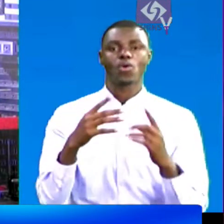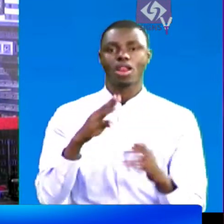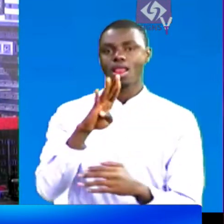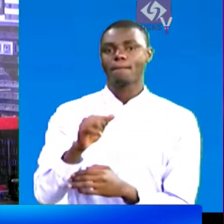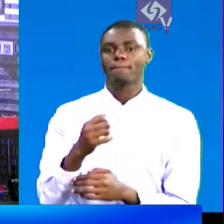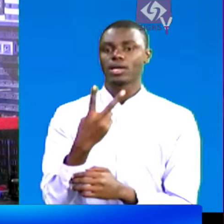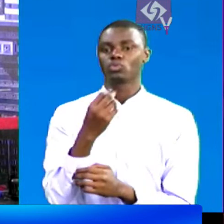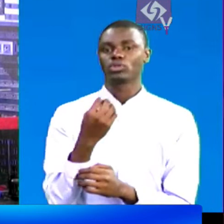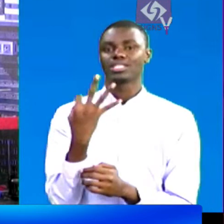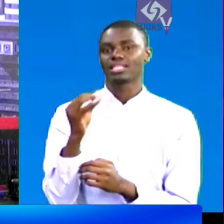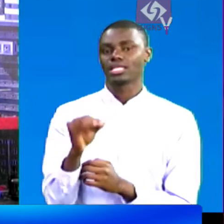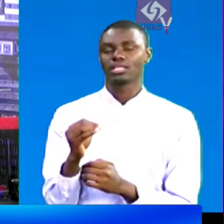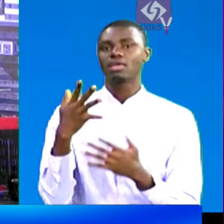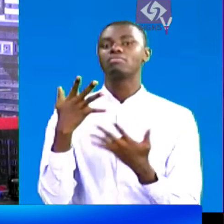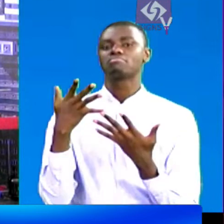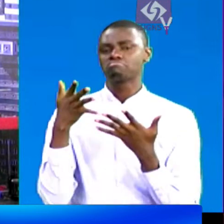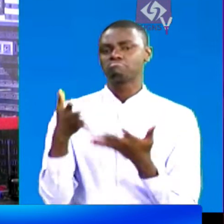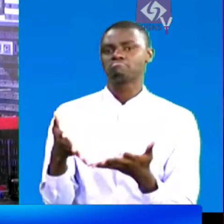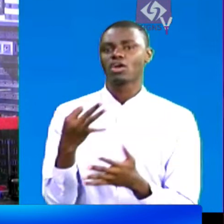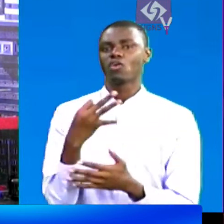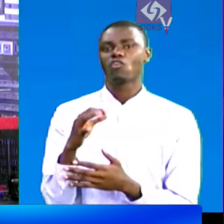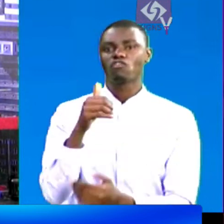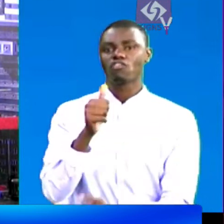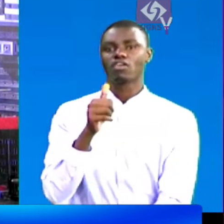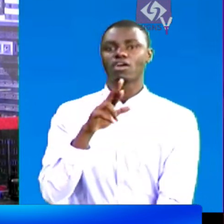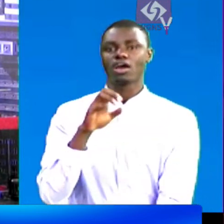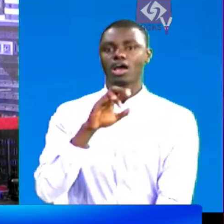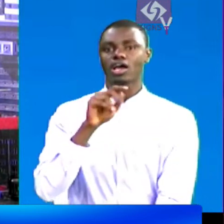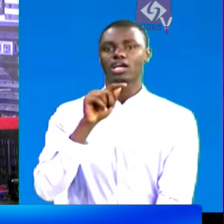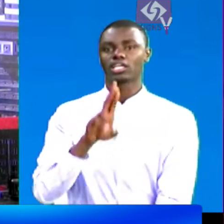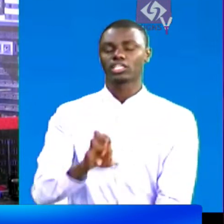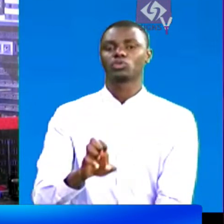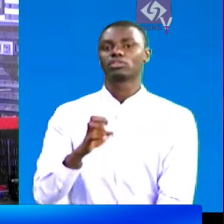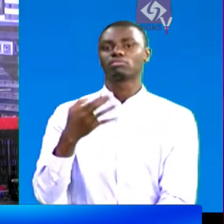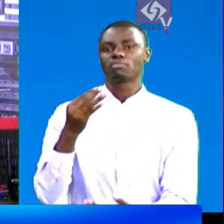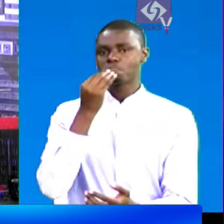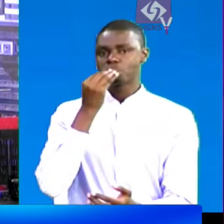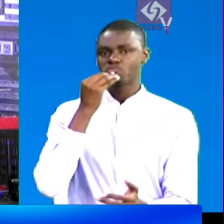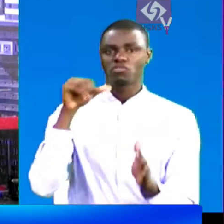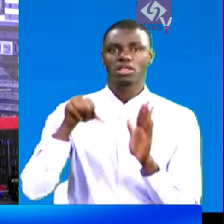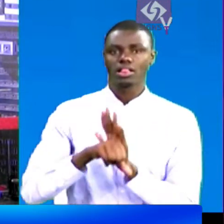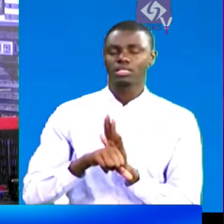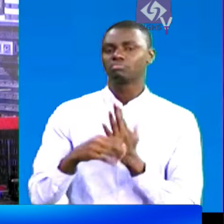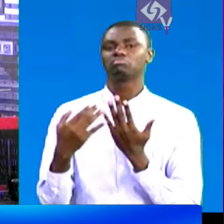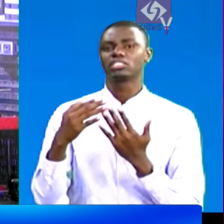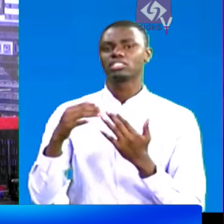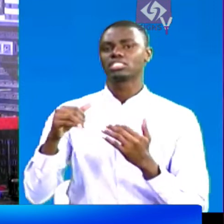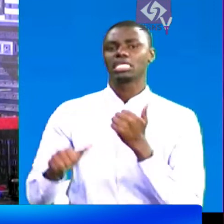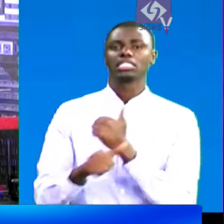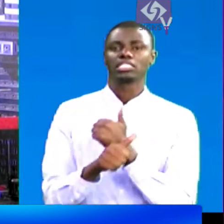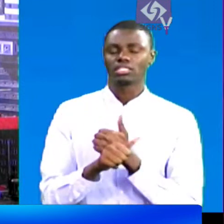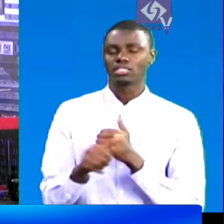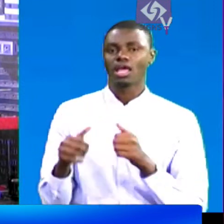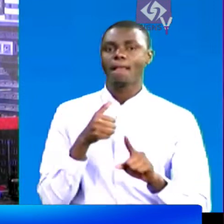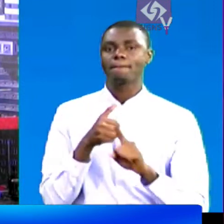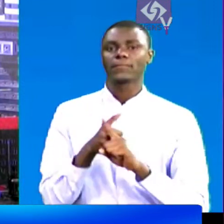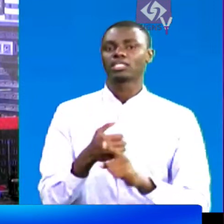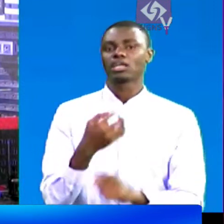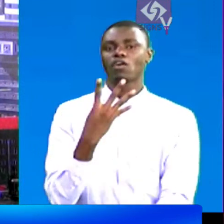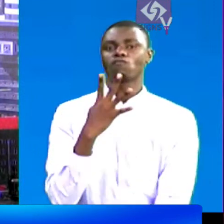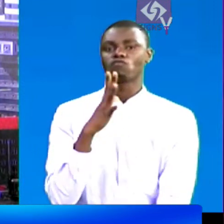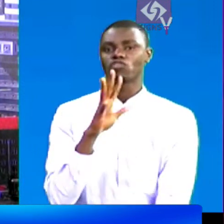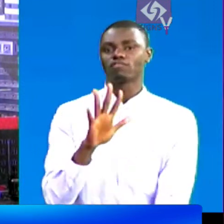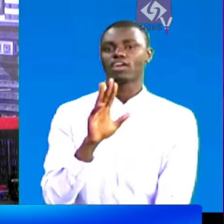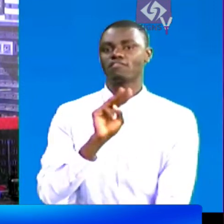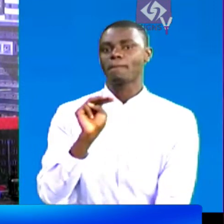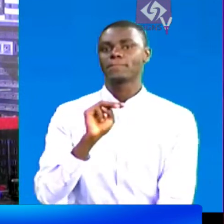by 2030, the prevalence of acute malnutrition remains alarming, impacting an estimated 45